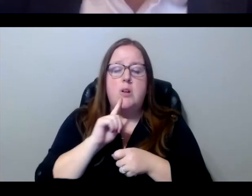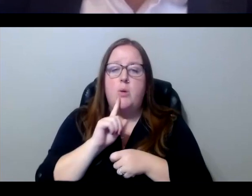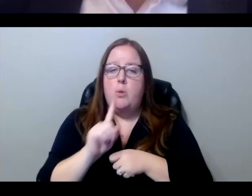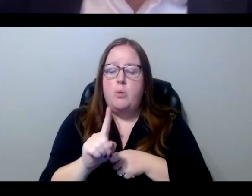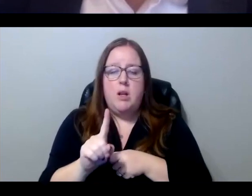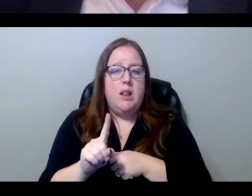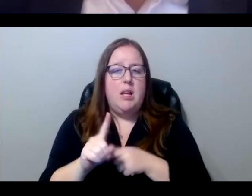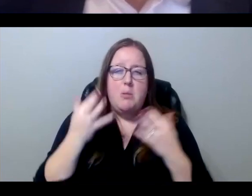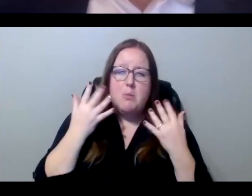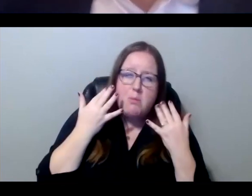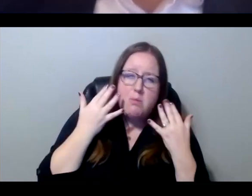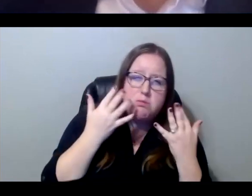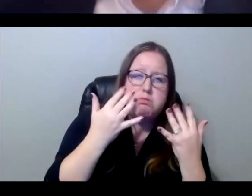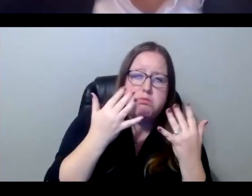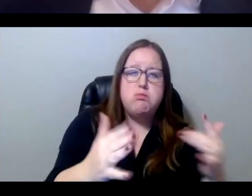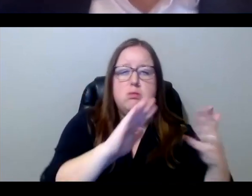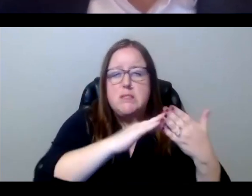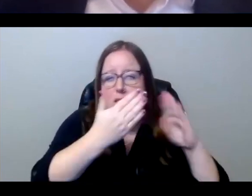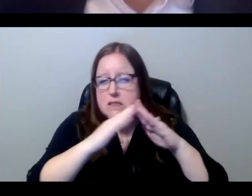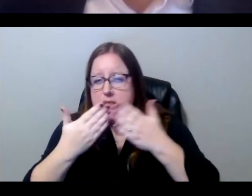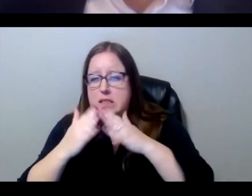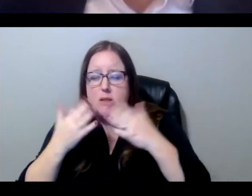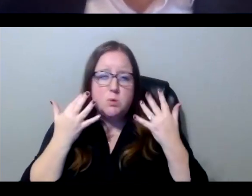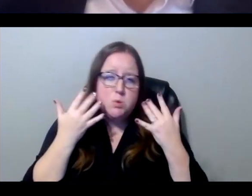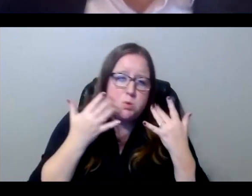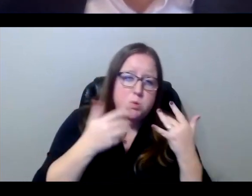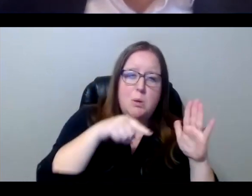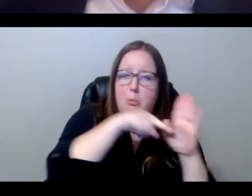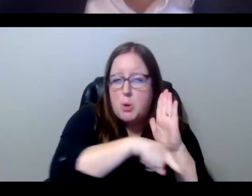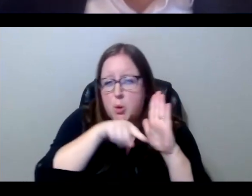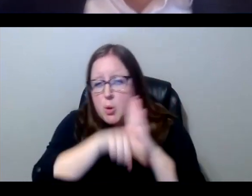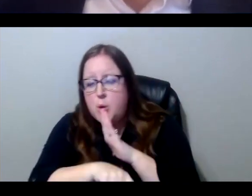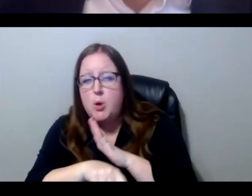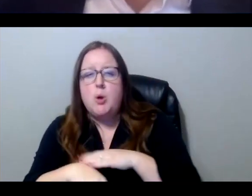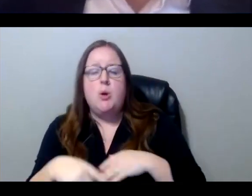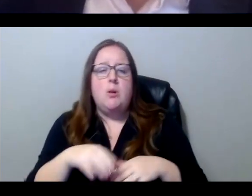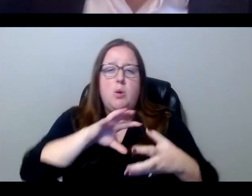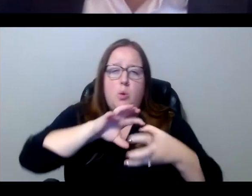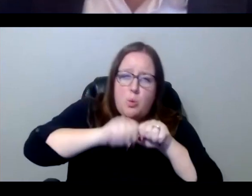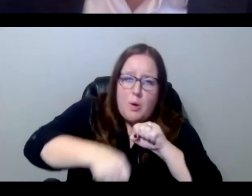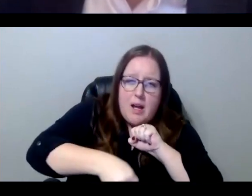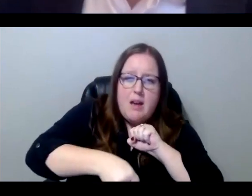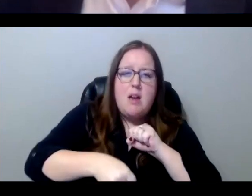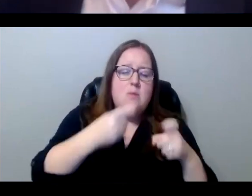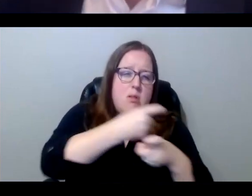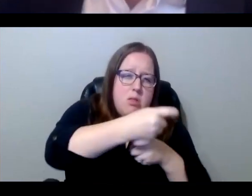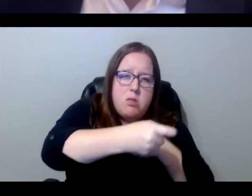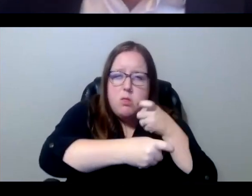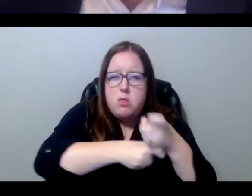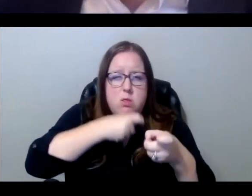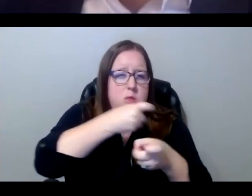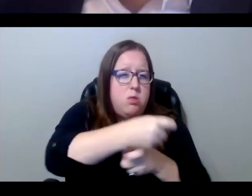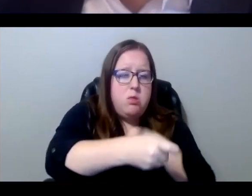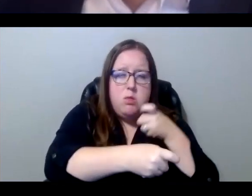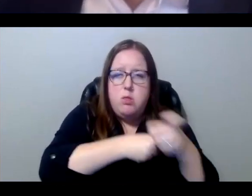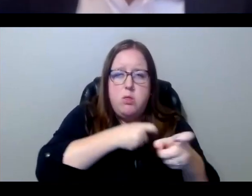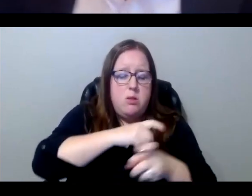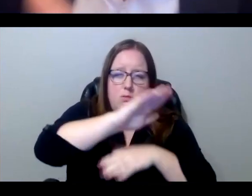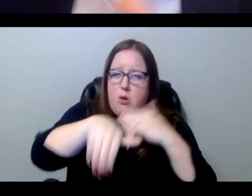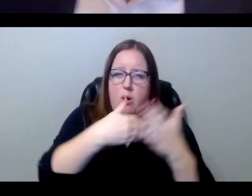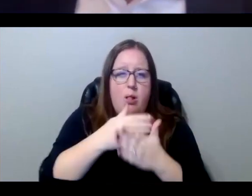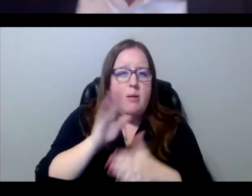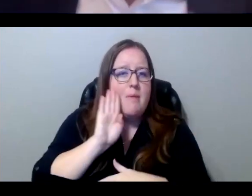municipality in northwestern Bosnia. Today, it's part of Republica Srpska, and I'll talk a bit more about that in a bit. It is also the